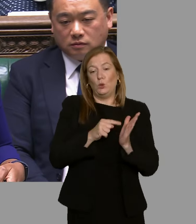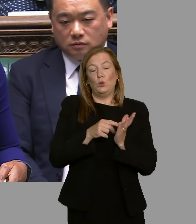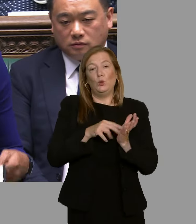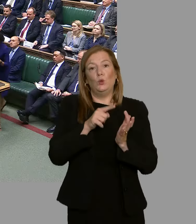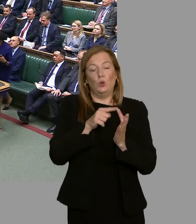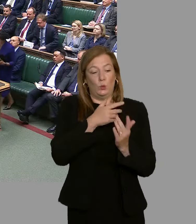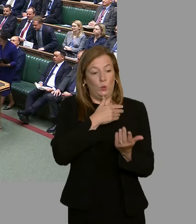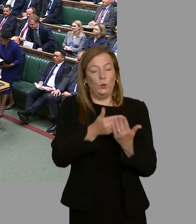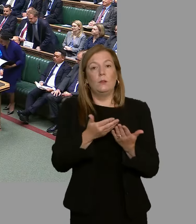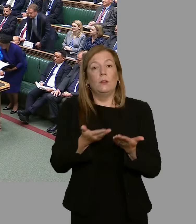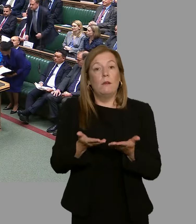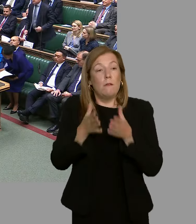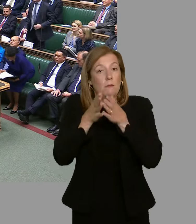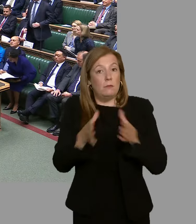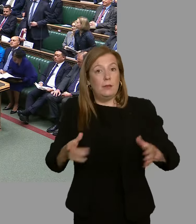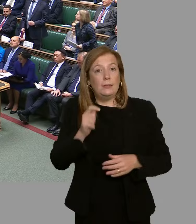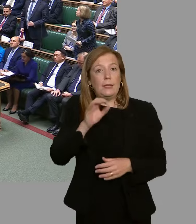his watch?